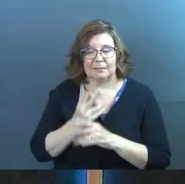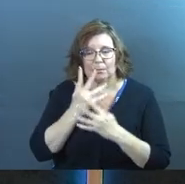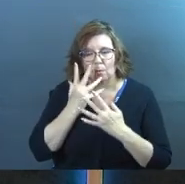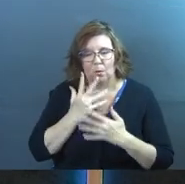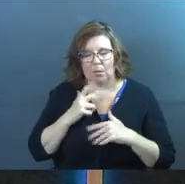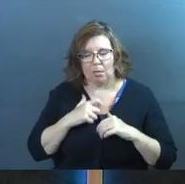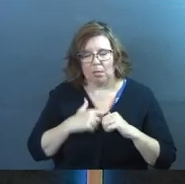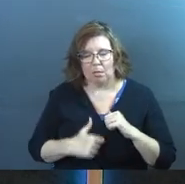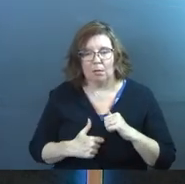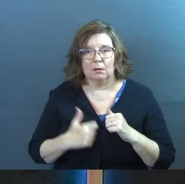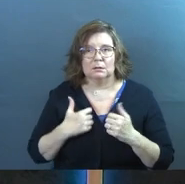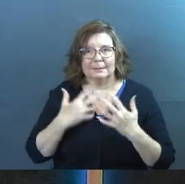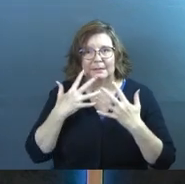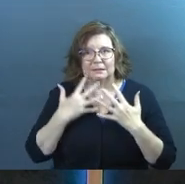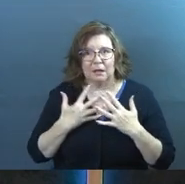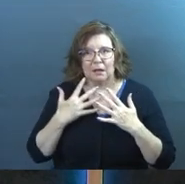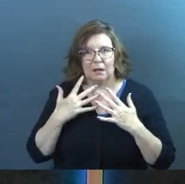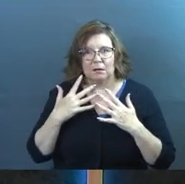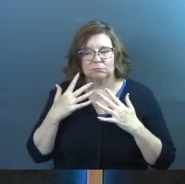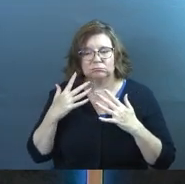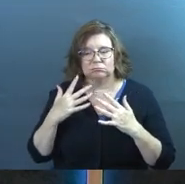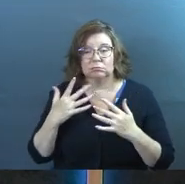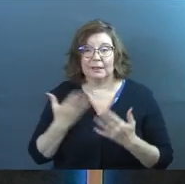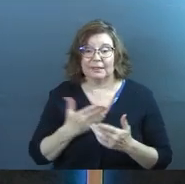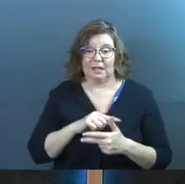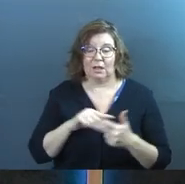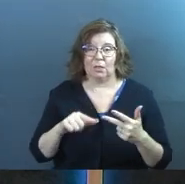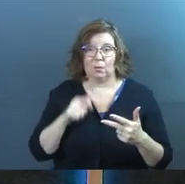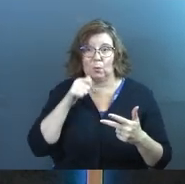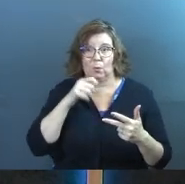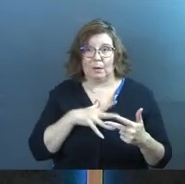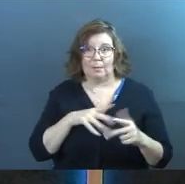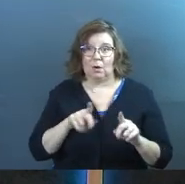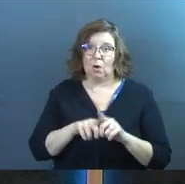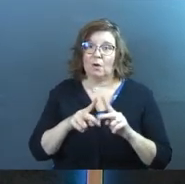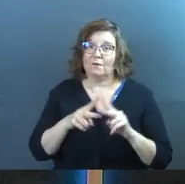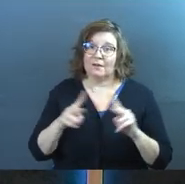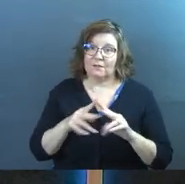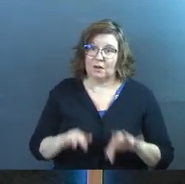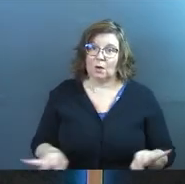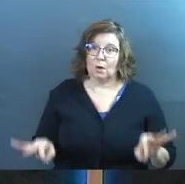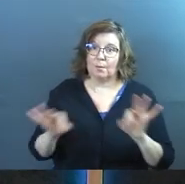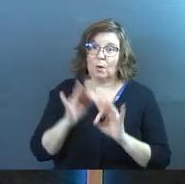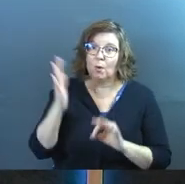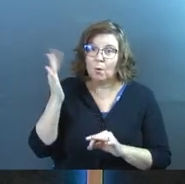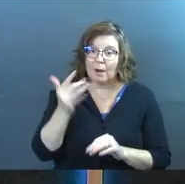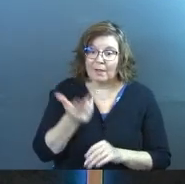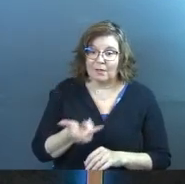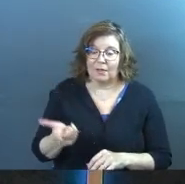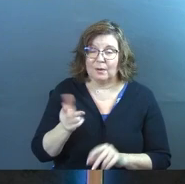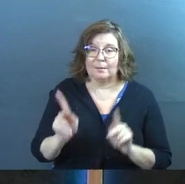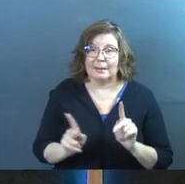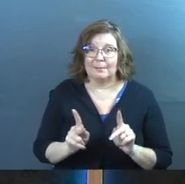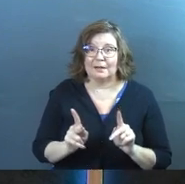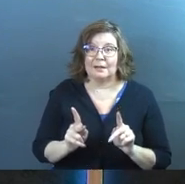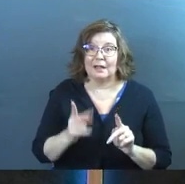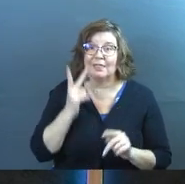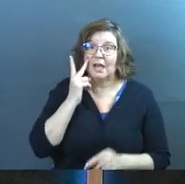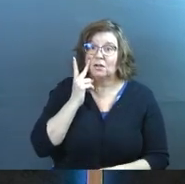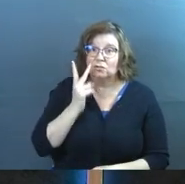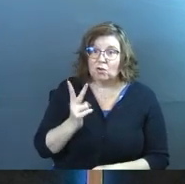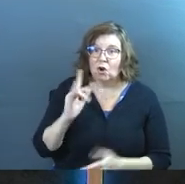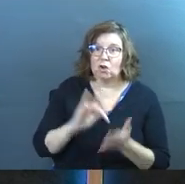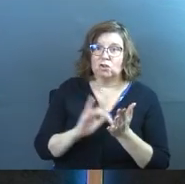mourning, to keep being sad about him. These three women are also very, very important because they are three folks that